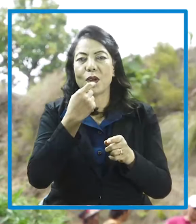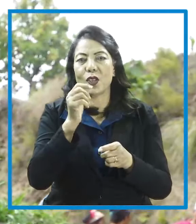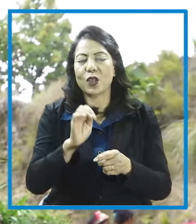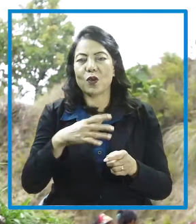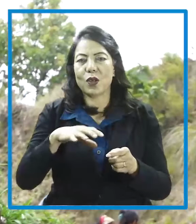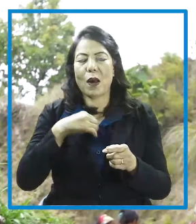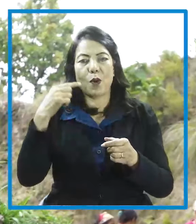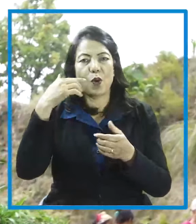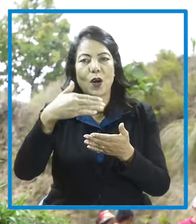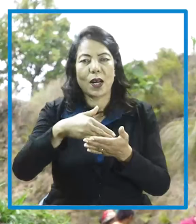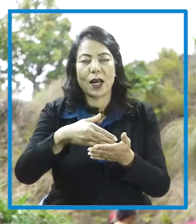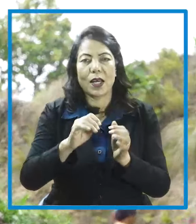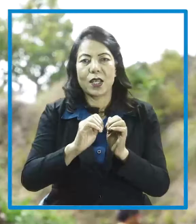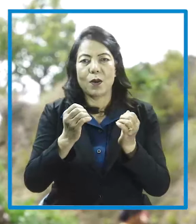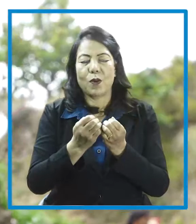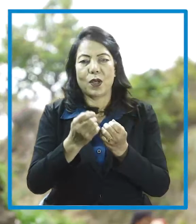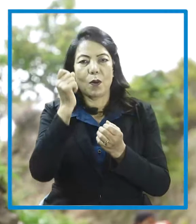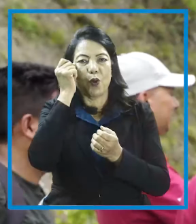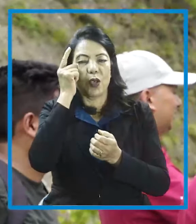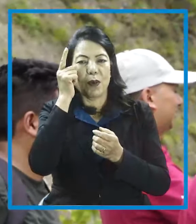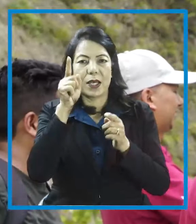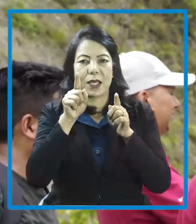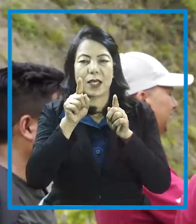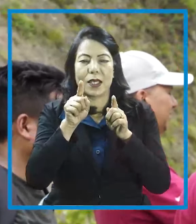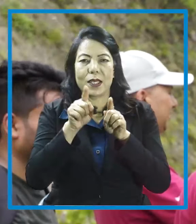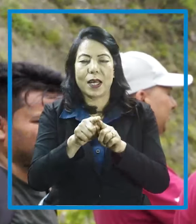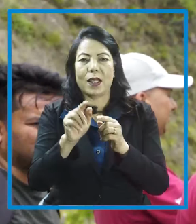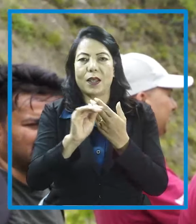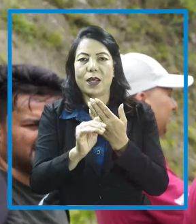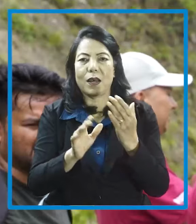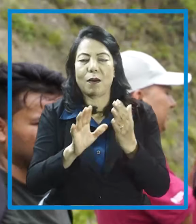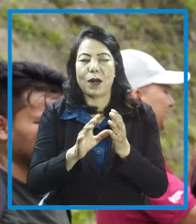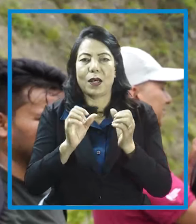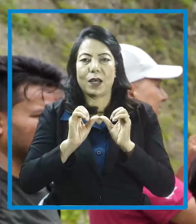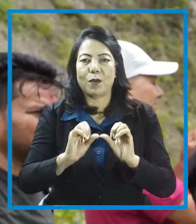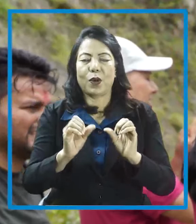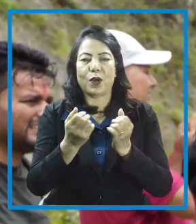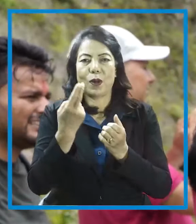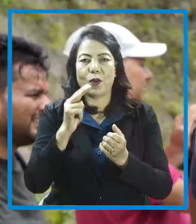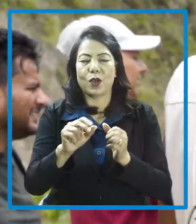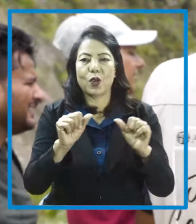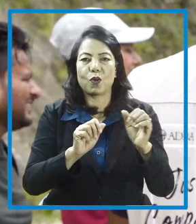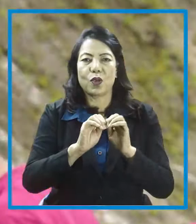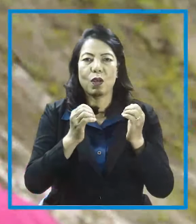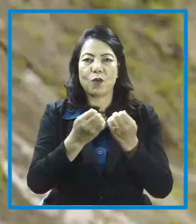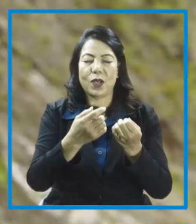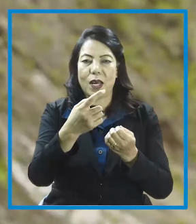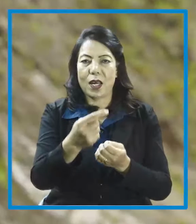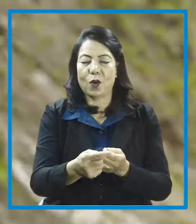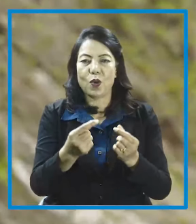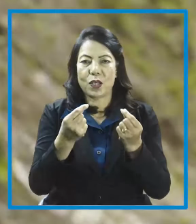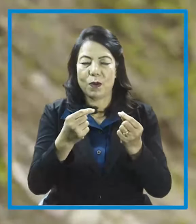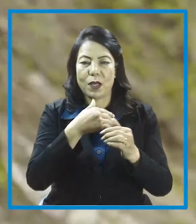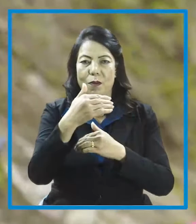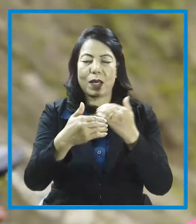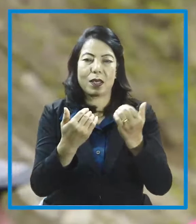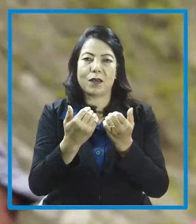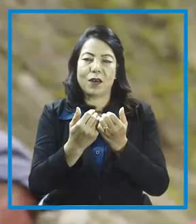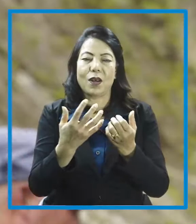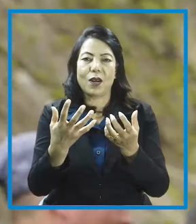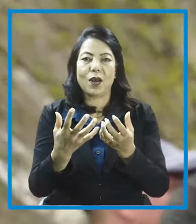we have, our money has been used wisely in the community, through the community structures. There is enough of capacity built in